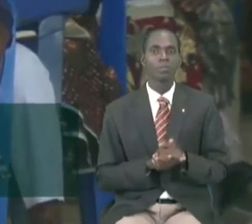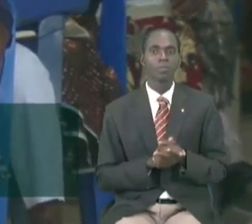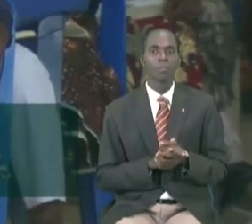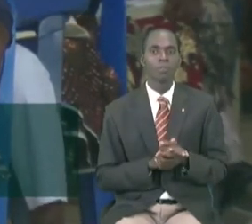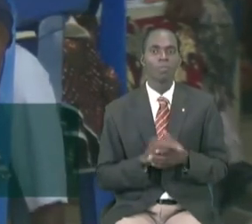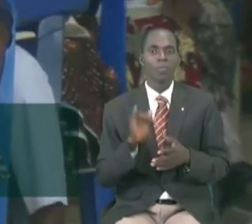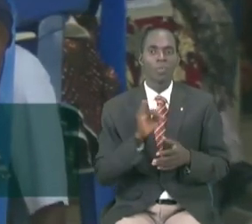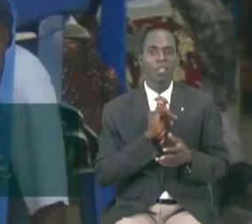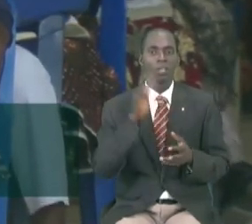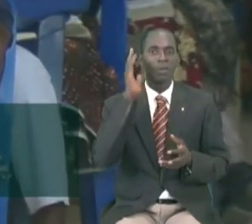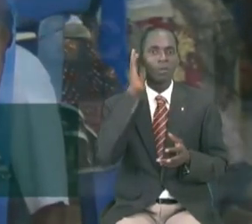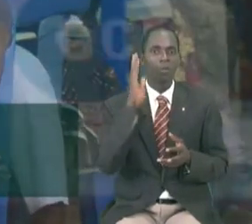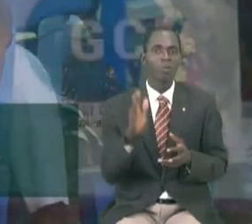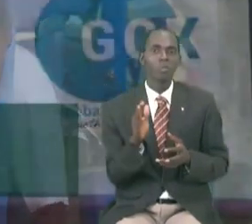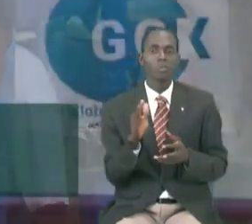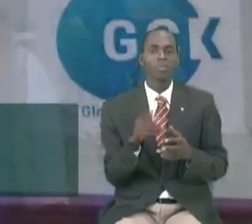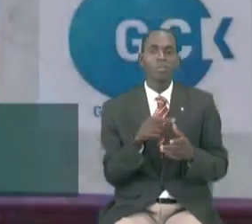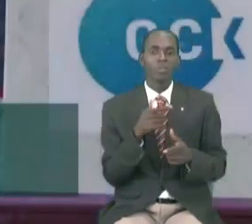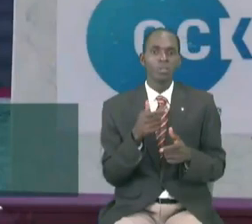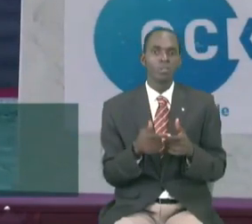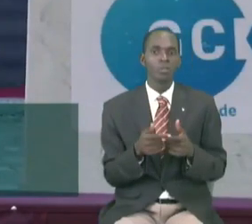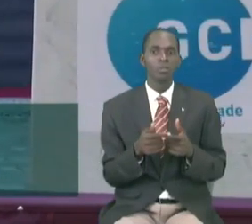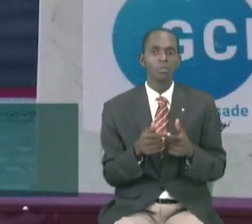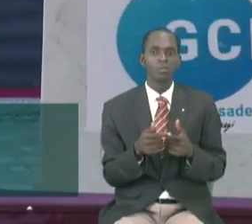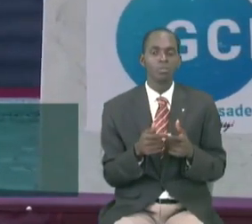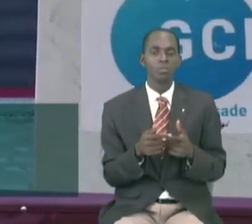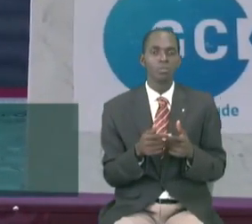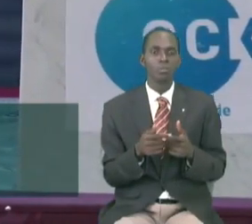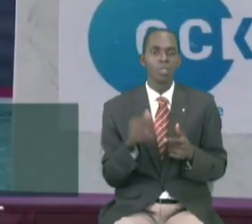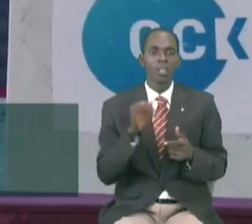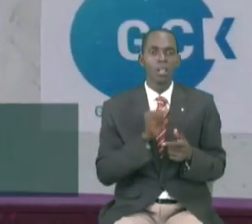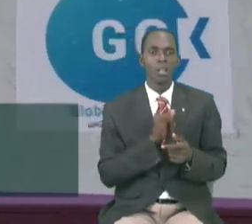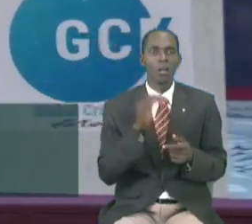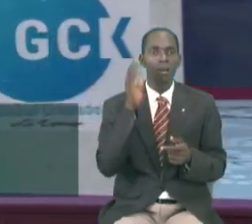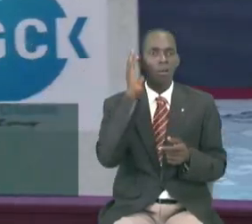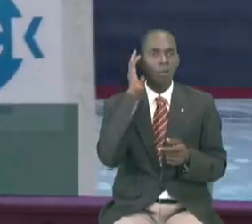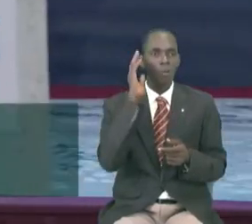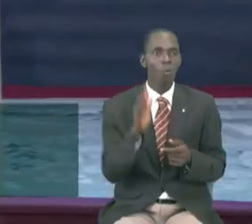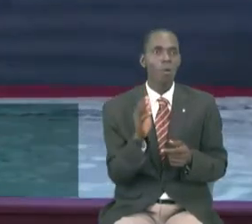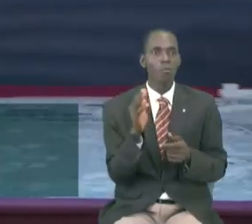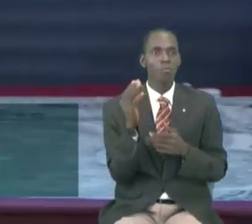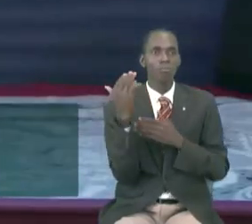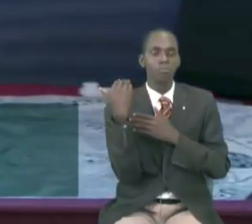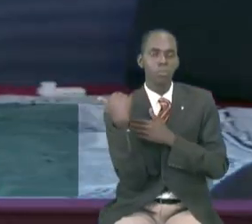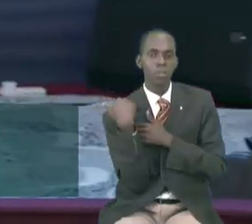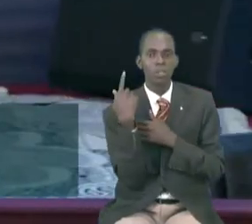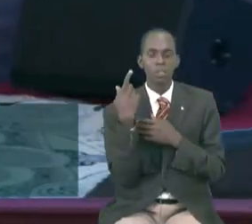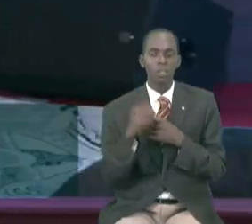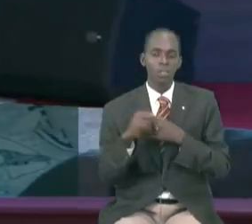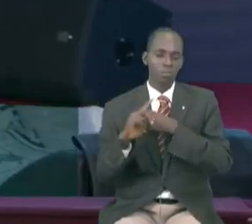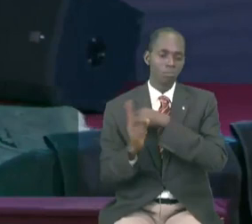the punishment of my waywardness. I will bear the consequence of